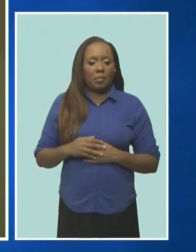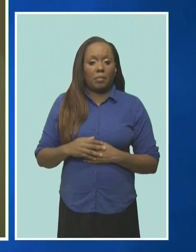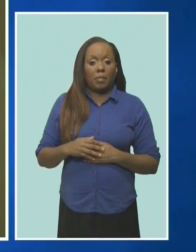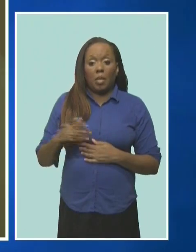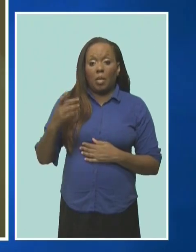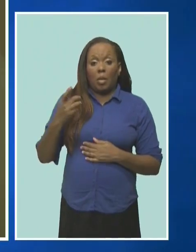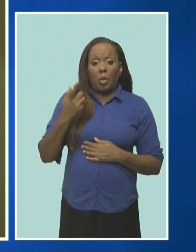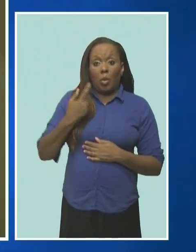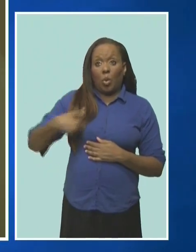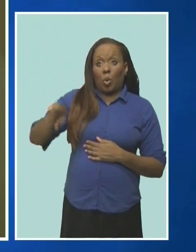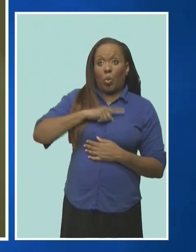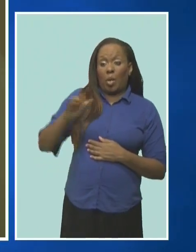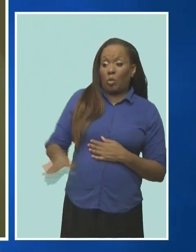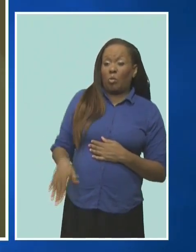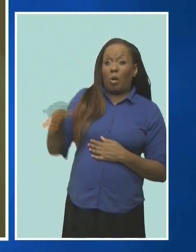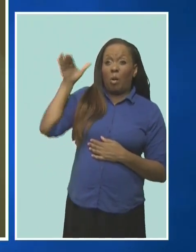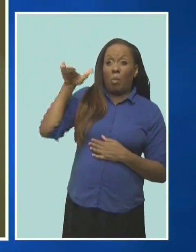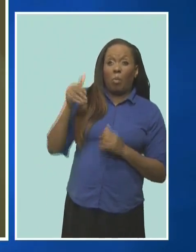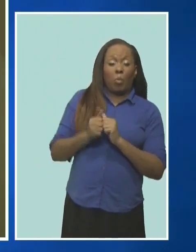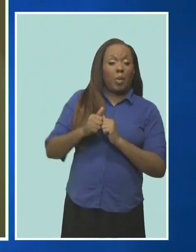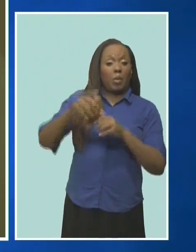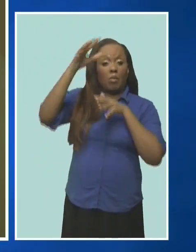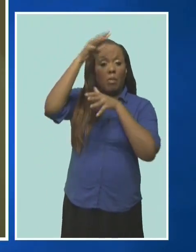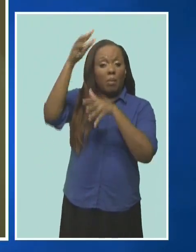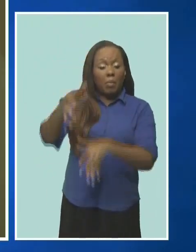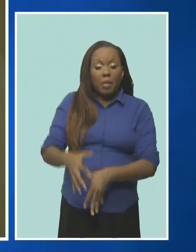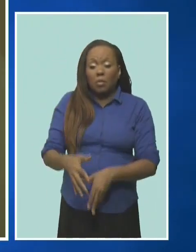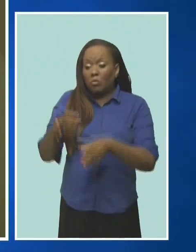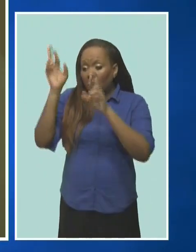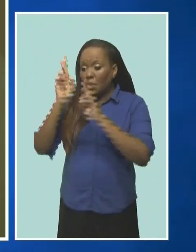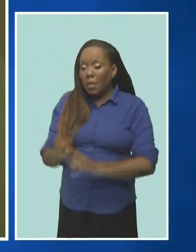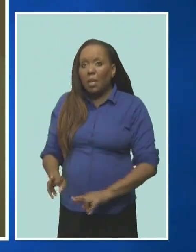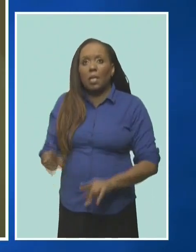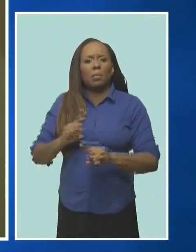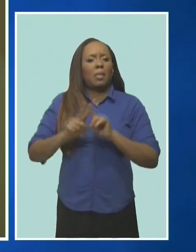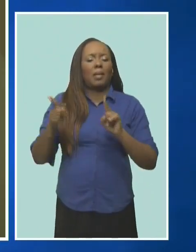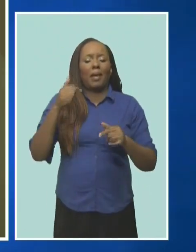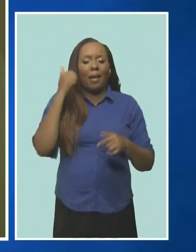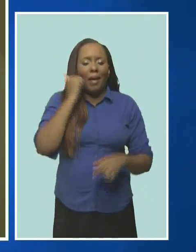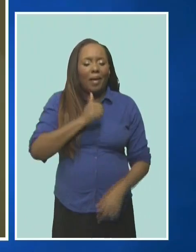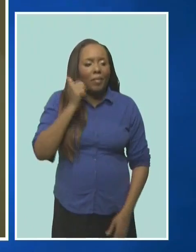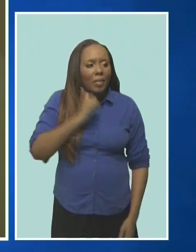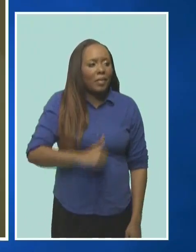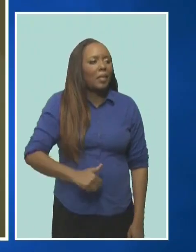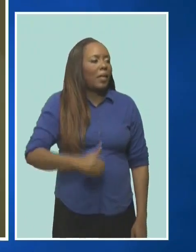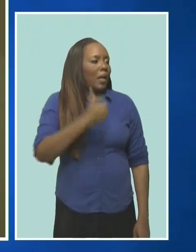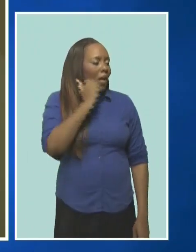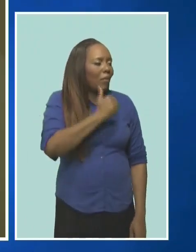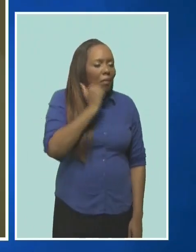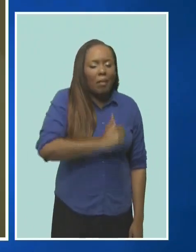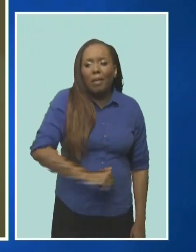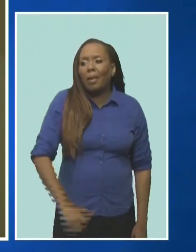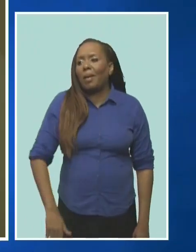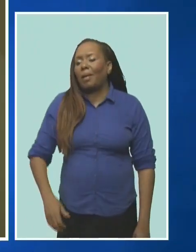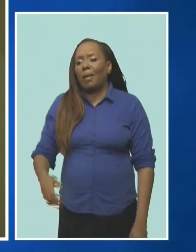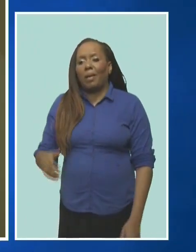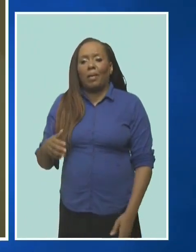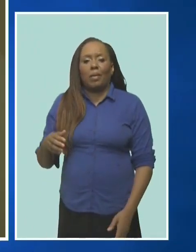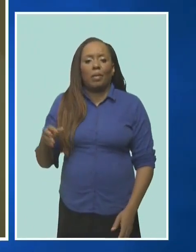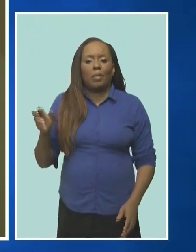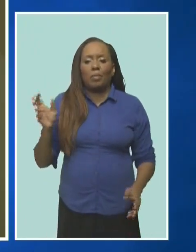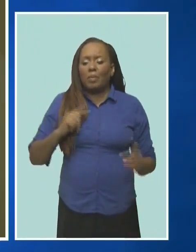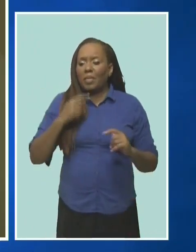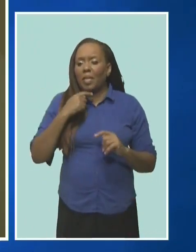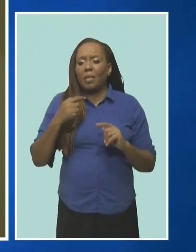grandparents and all that, and we respected them. But every day, Dr. Wiltshire and I receive messages where seniors are being